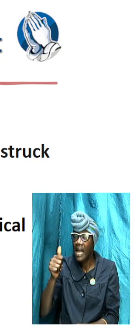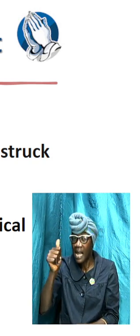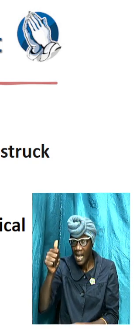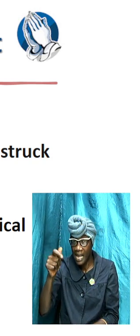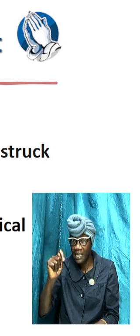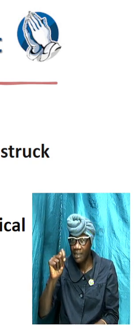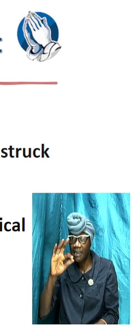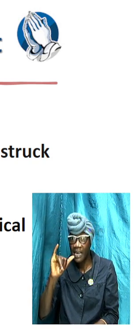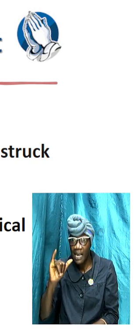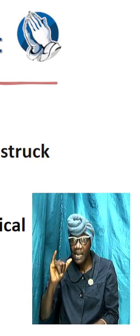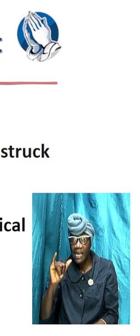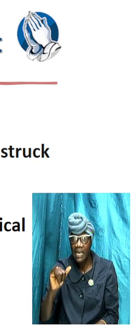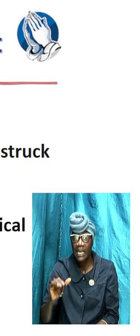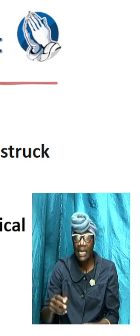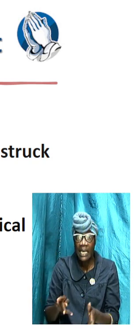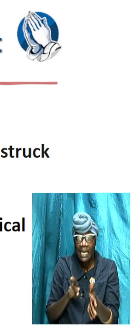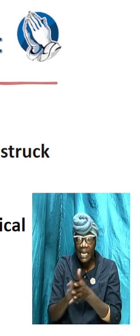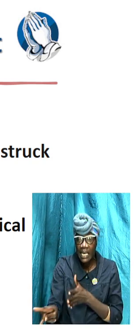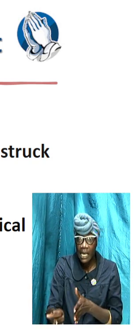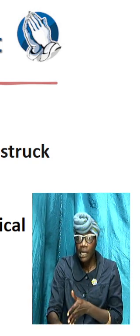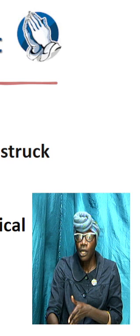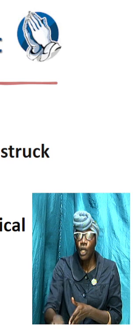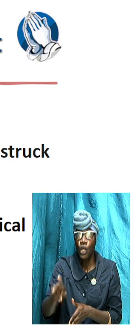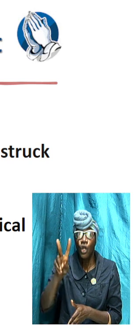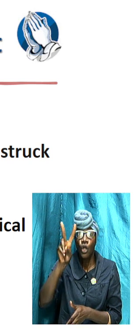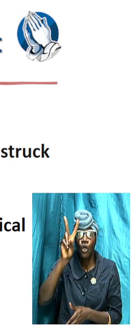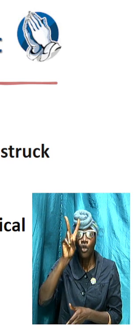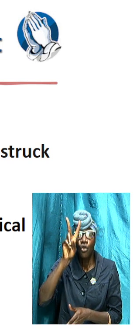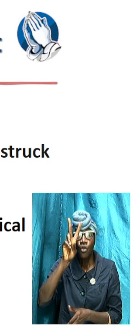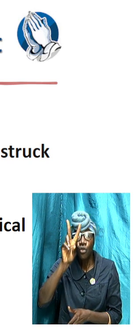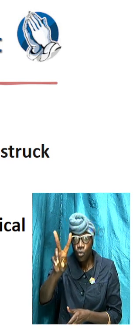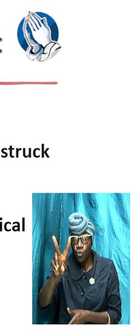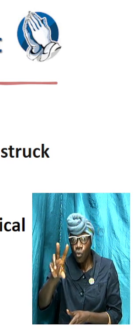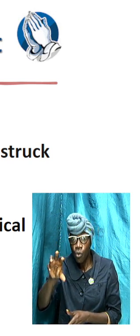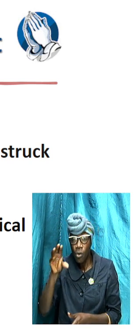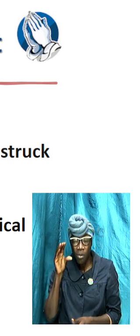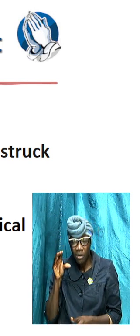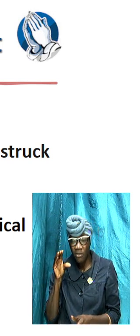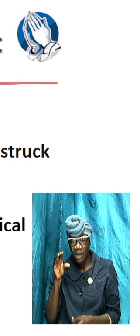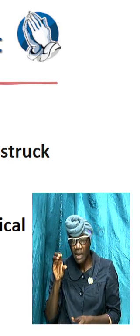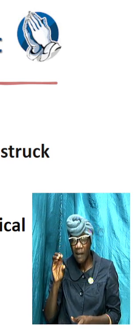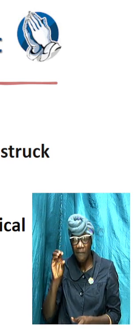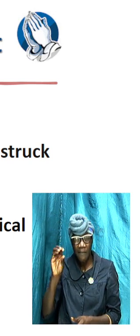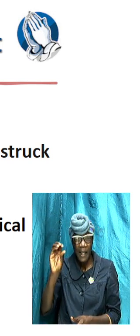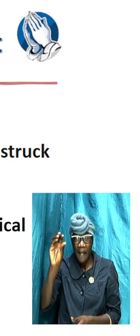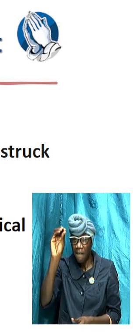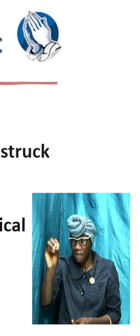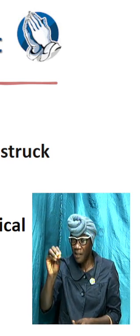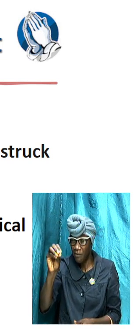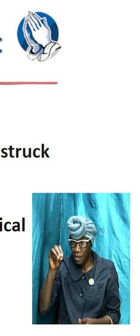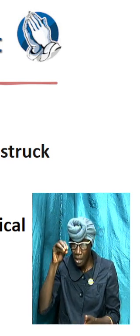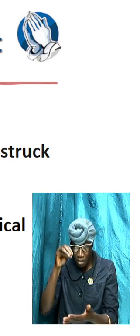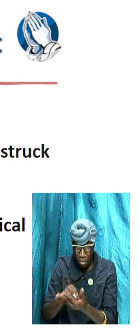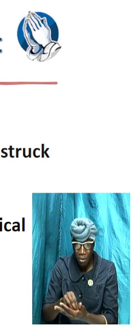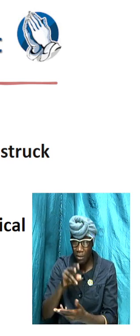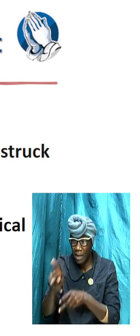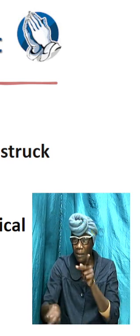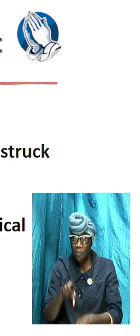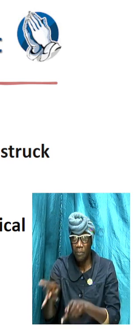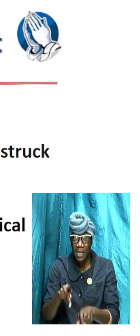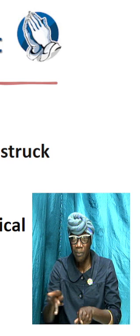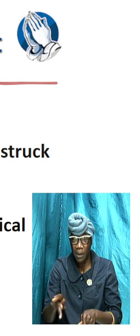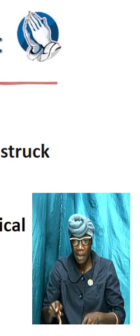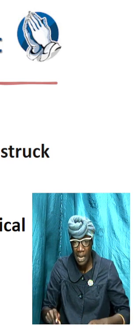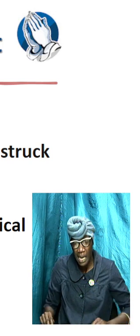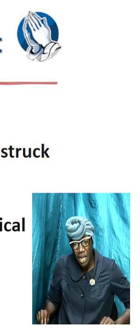200,000 or to 250,000 people. And it affected some 3 million people in Haiti. Can I tell you